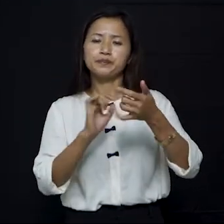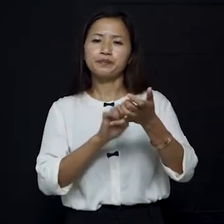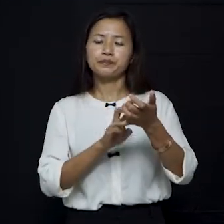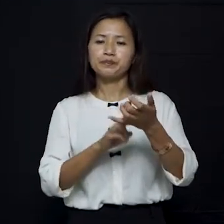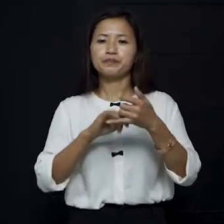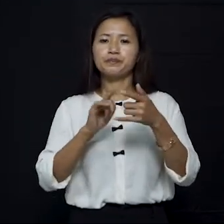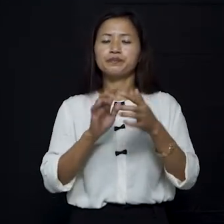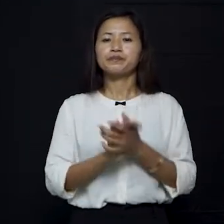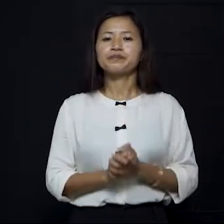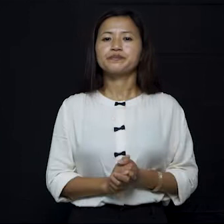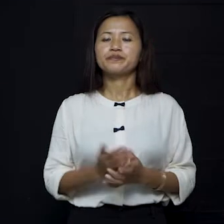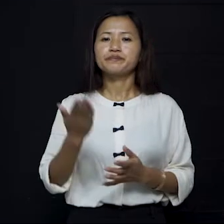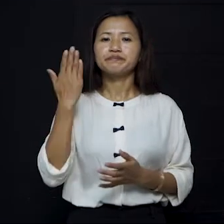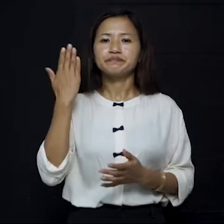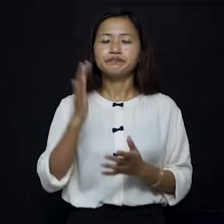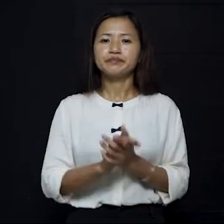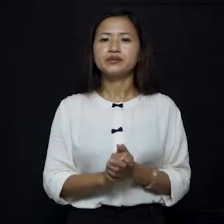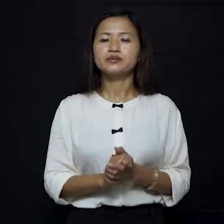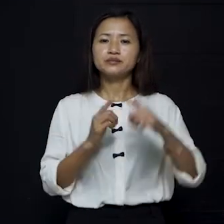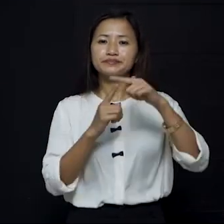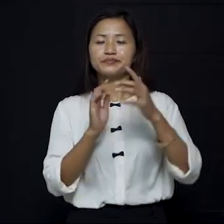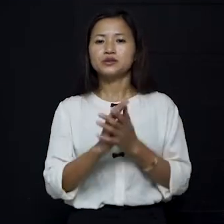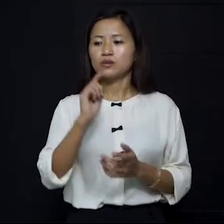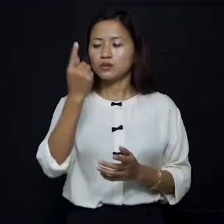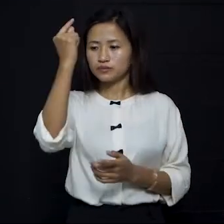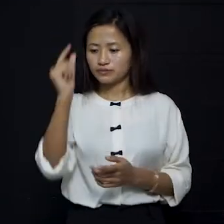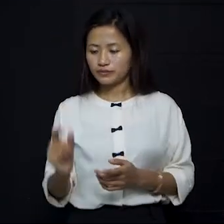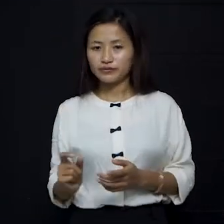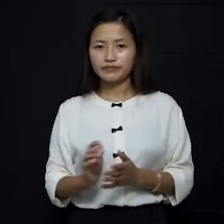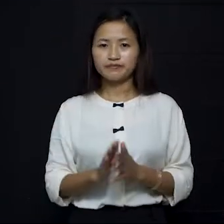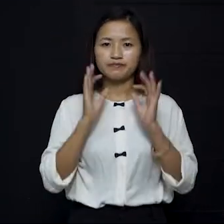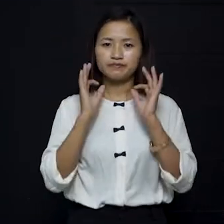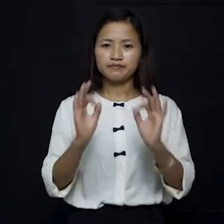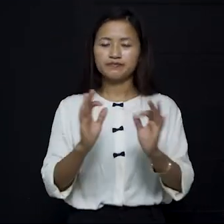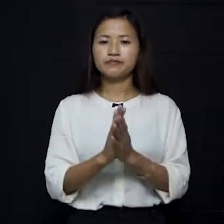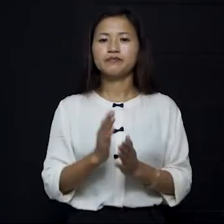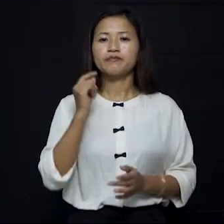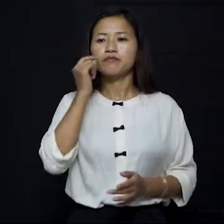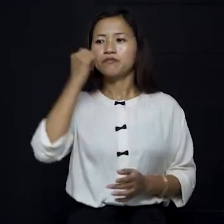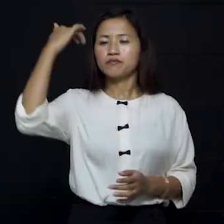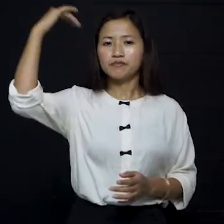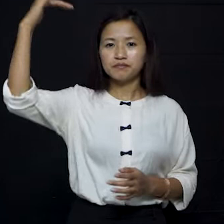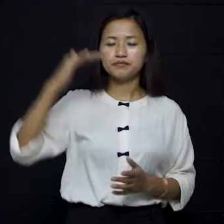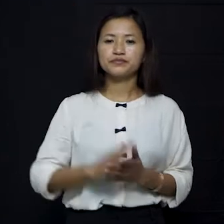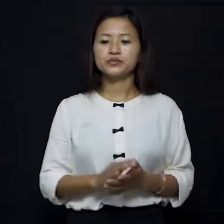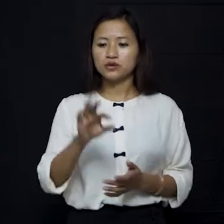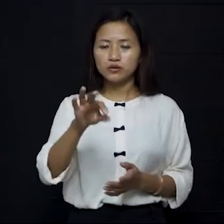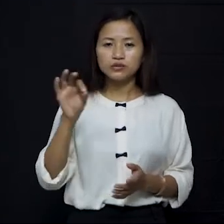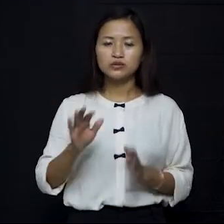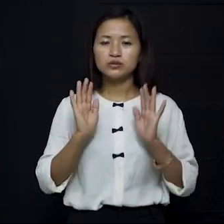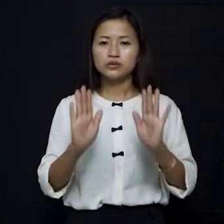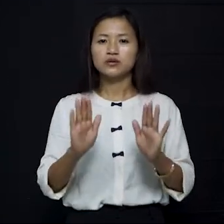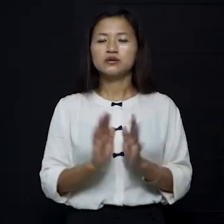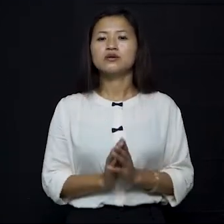it's very easy for past tense. Why? Because it has only one perfect man. There is no option here. The only option you have is